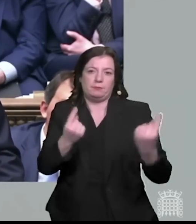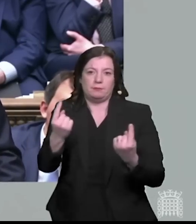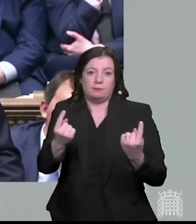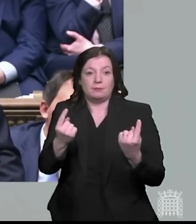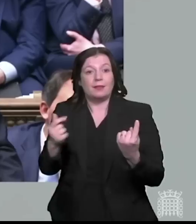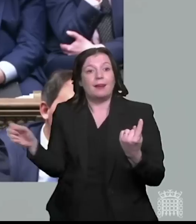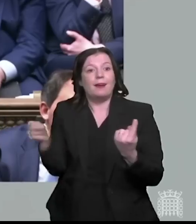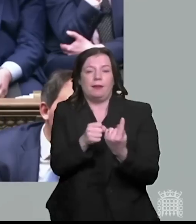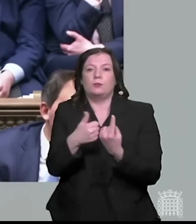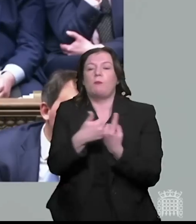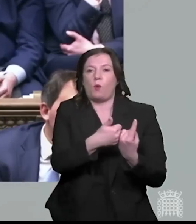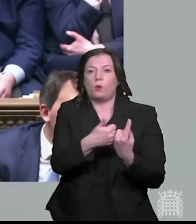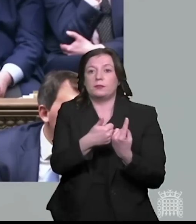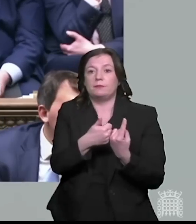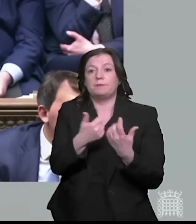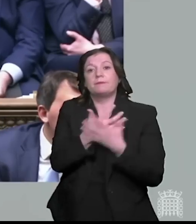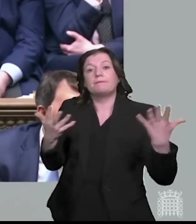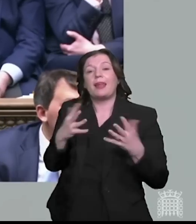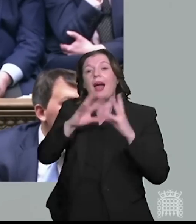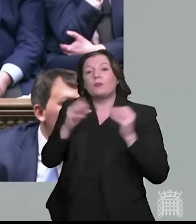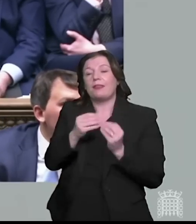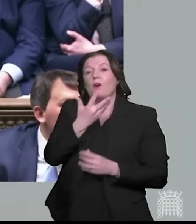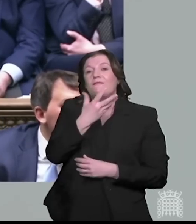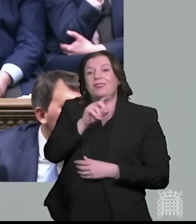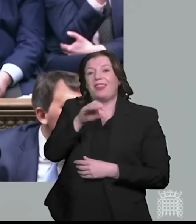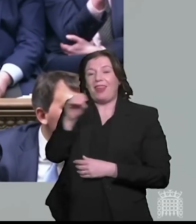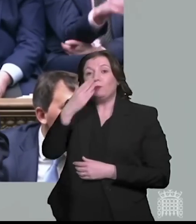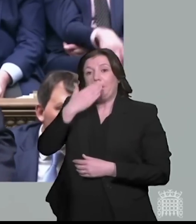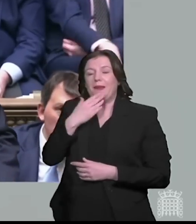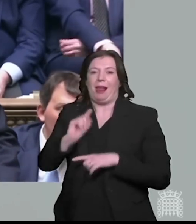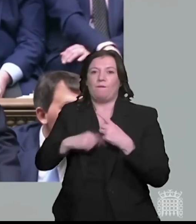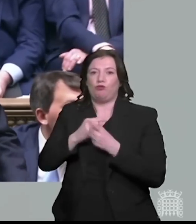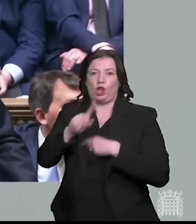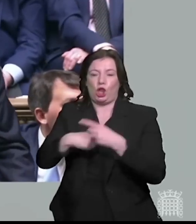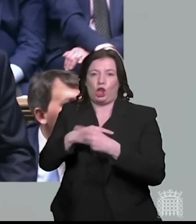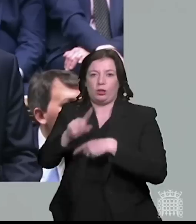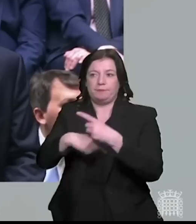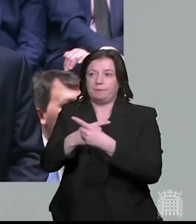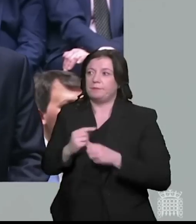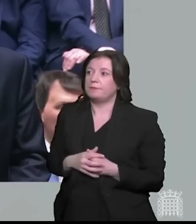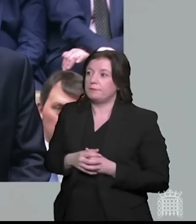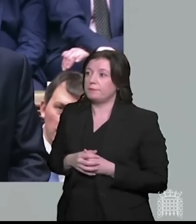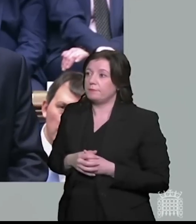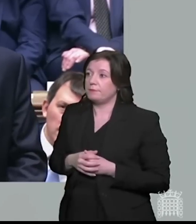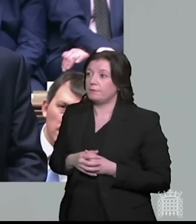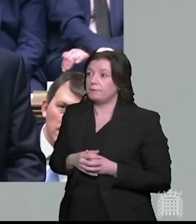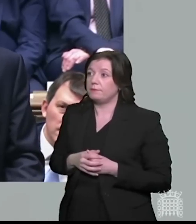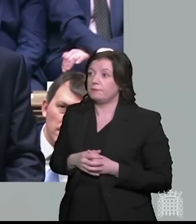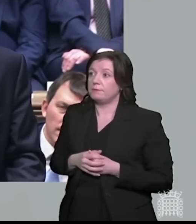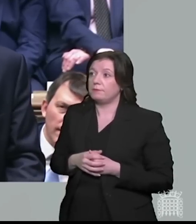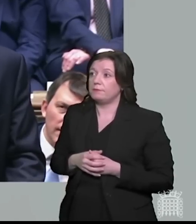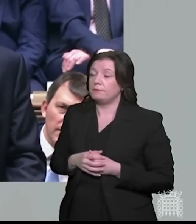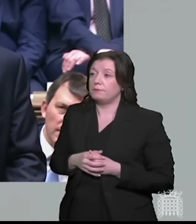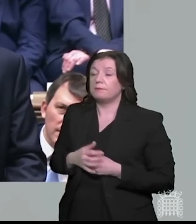support they need. It will fund 50,000 places every single year. We also want to help those who are forced to leave